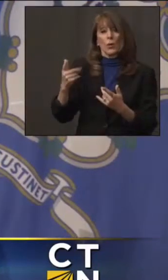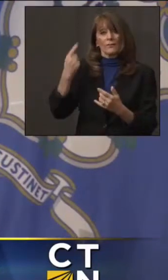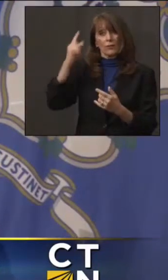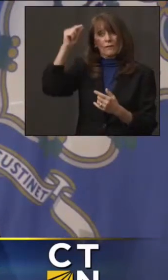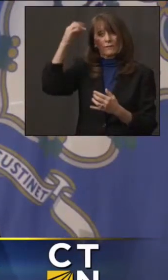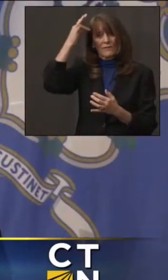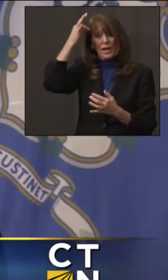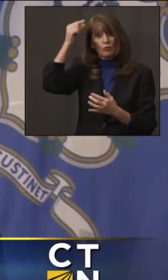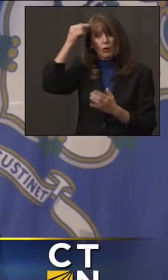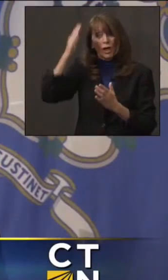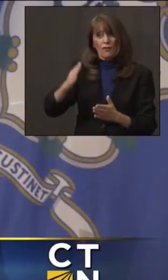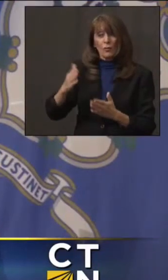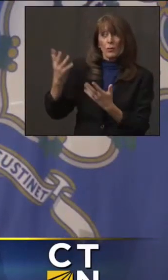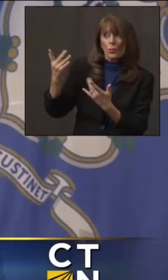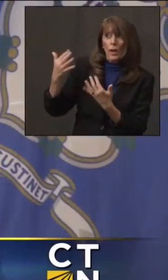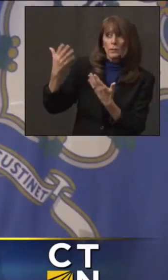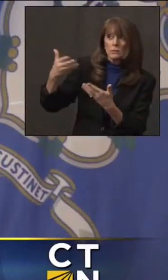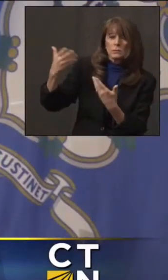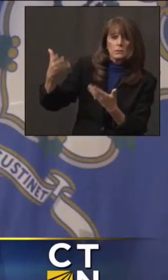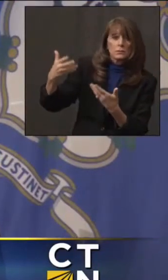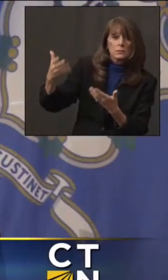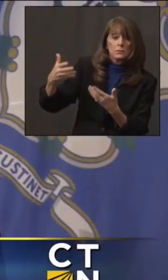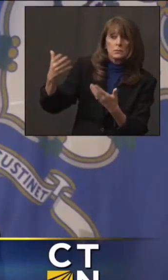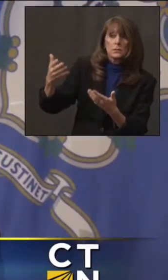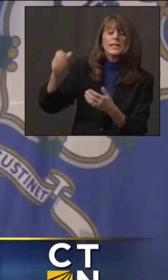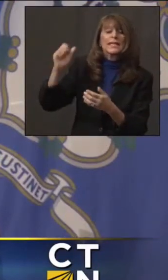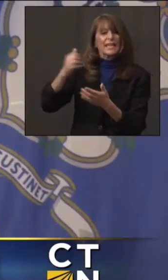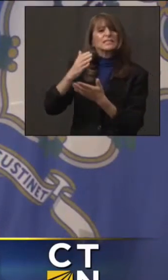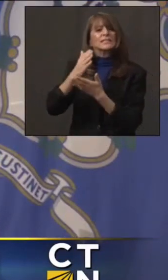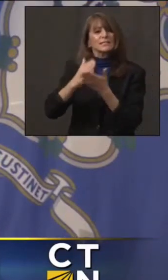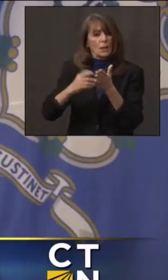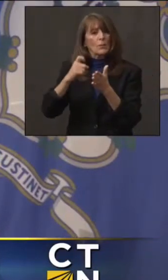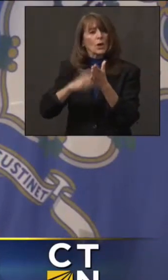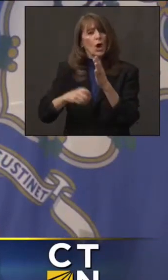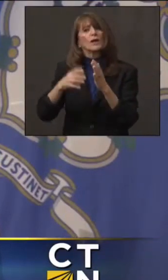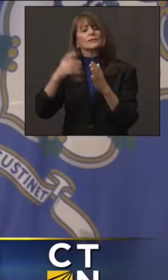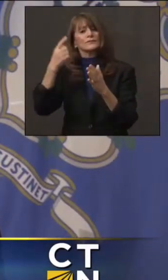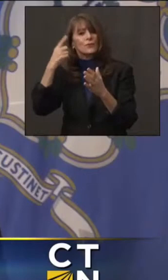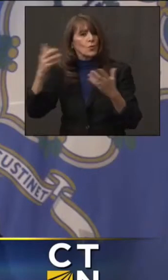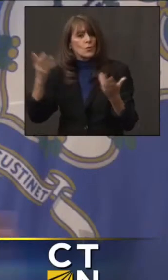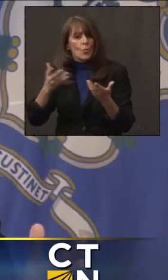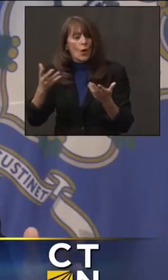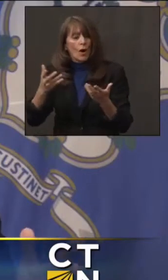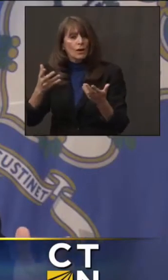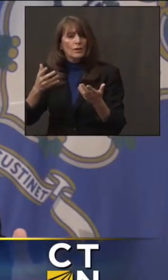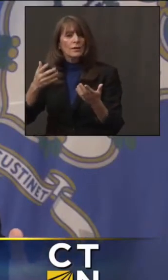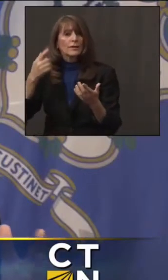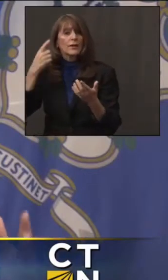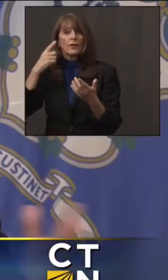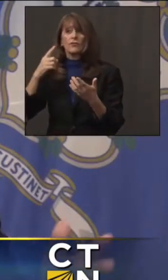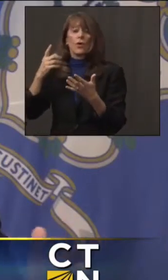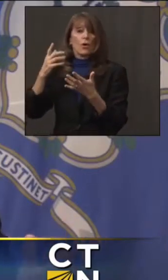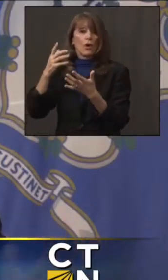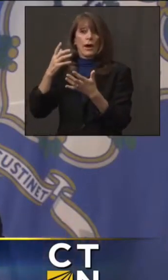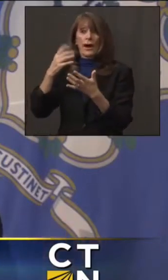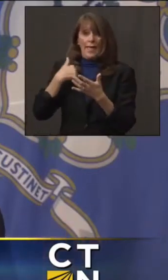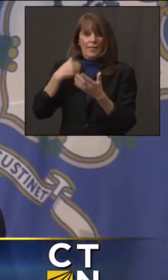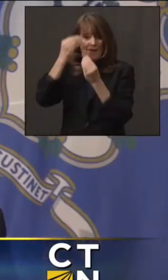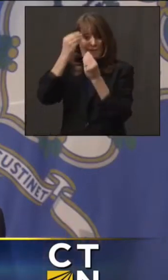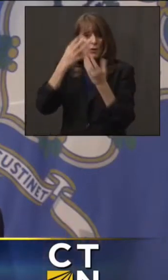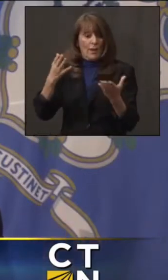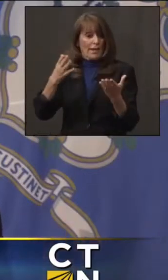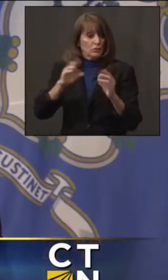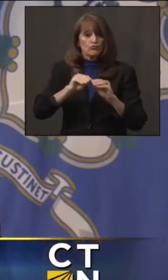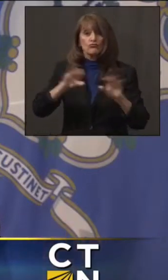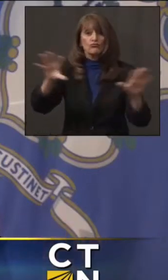many months. There are some related costs. You're absolutely right when it comes to getting information out about the